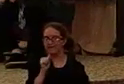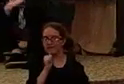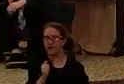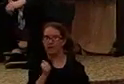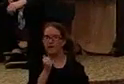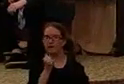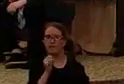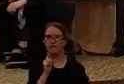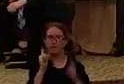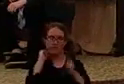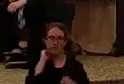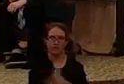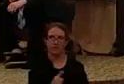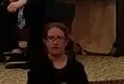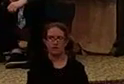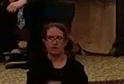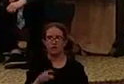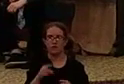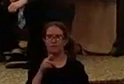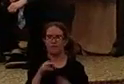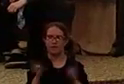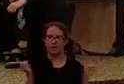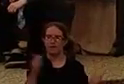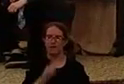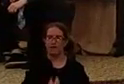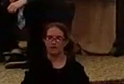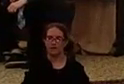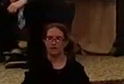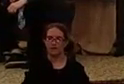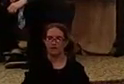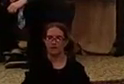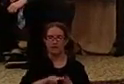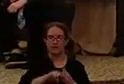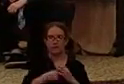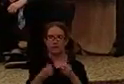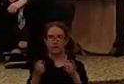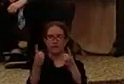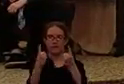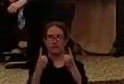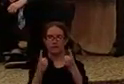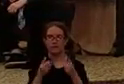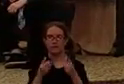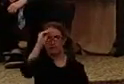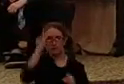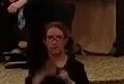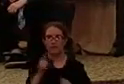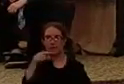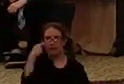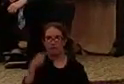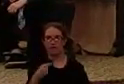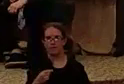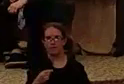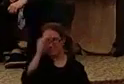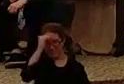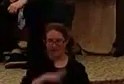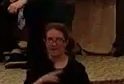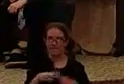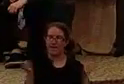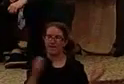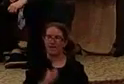and you're really starving for something. And so he began to come to his brother, and he said, "Man, I'm just